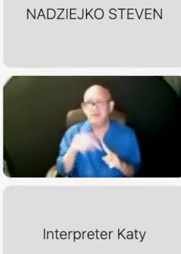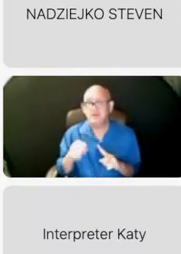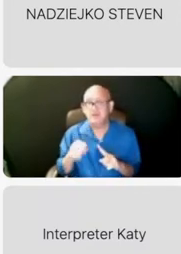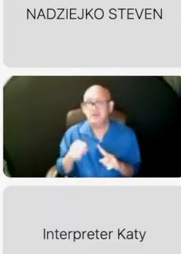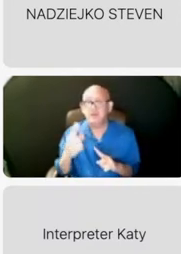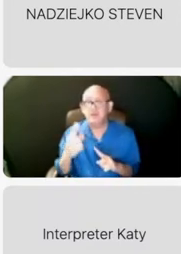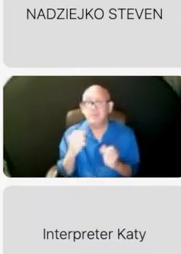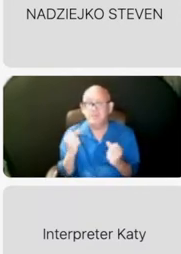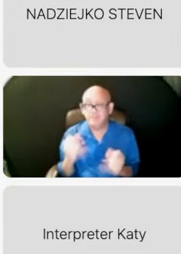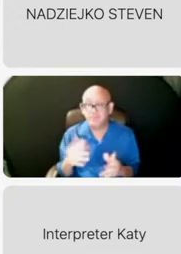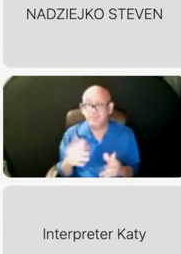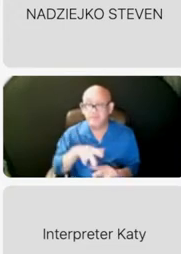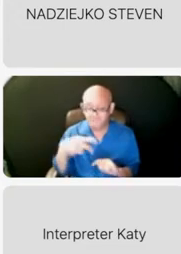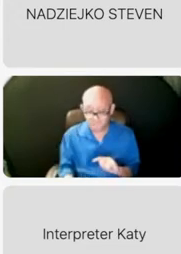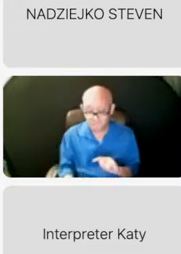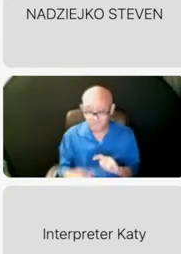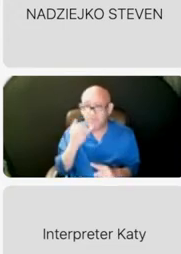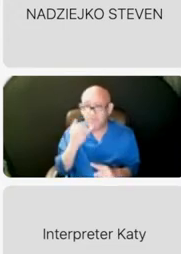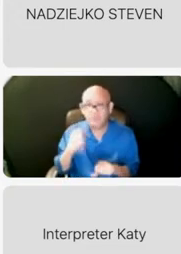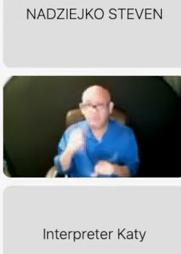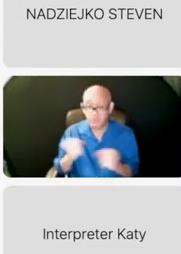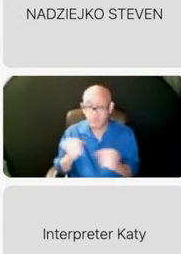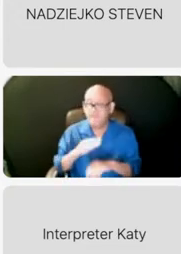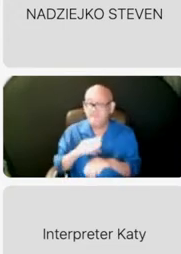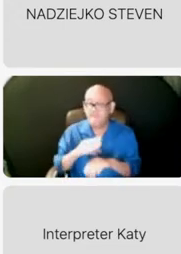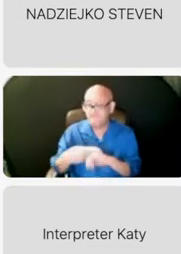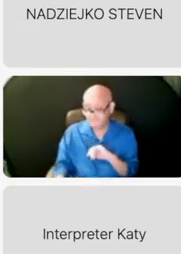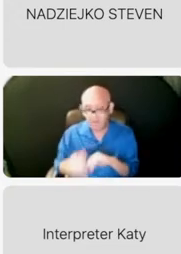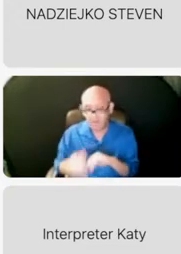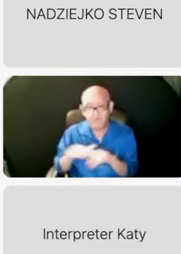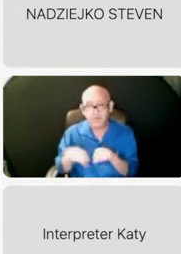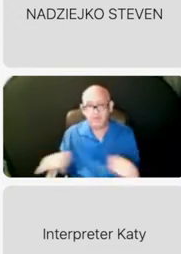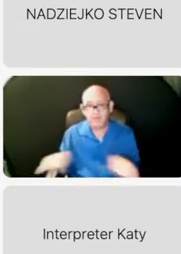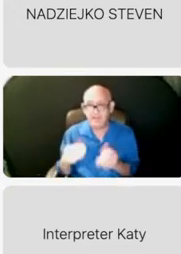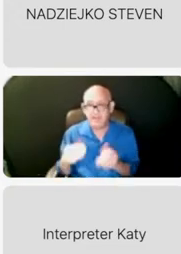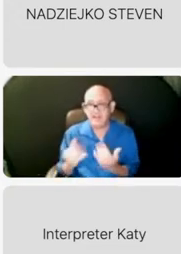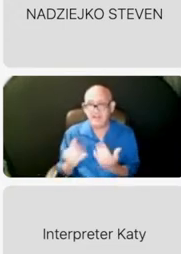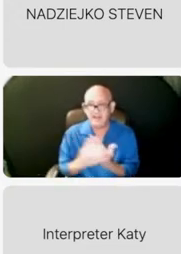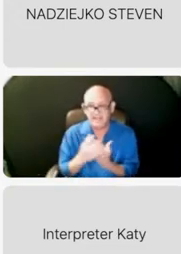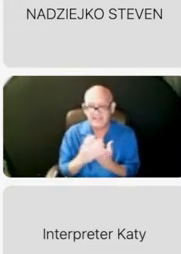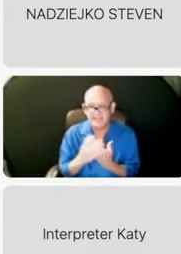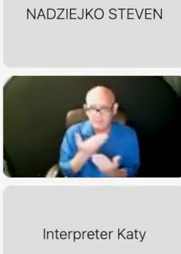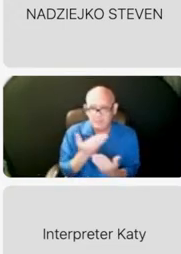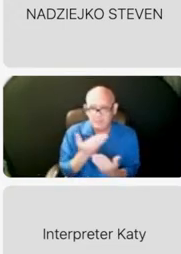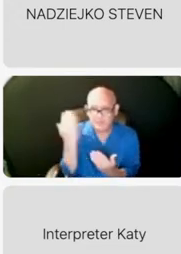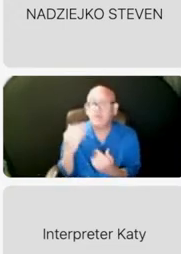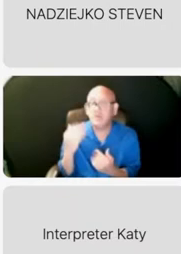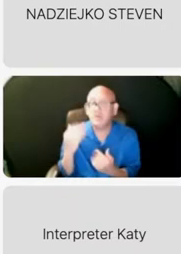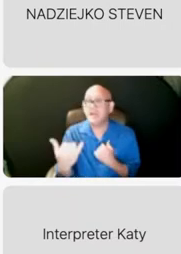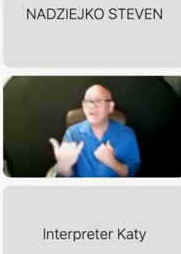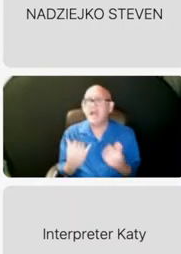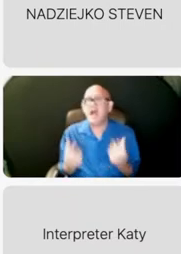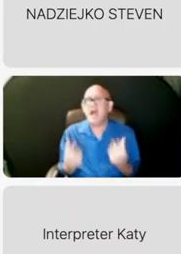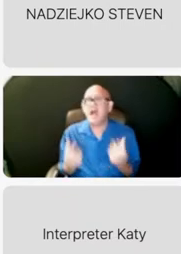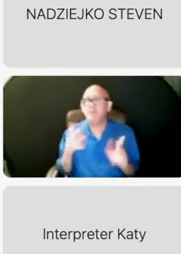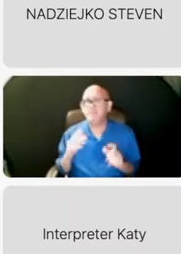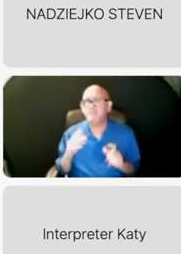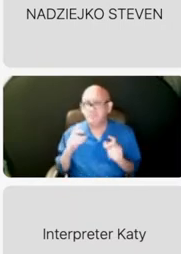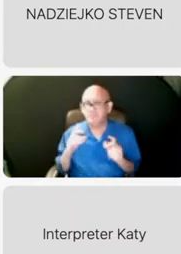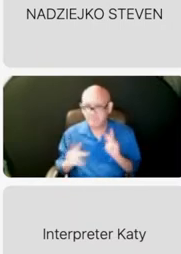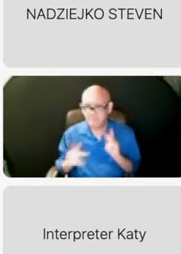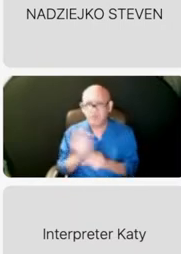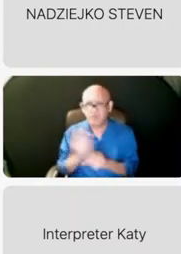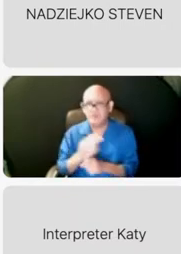phones and many of them are not cases on them to protect them now how many consumers actually sat sanitizer well javier